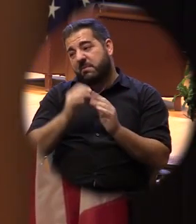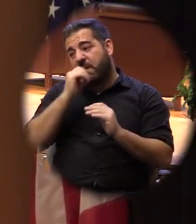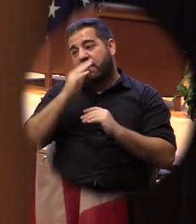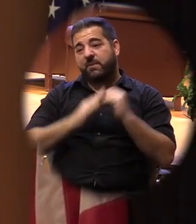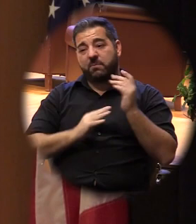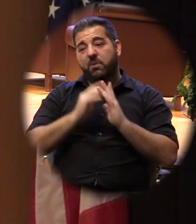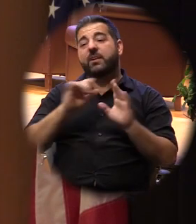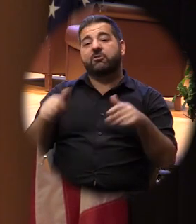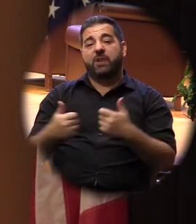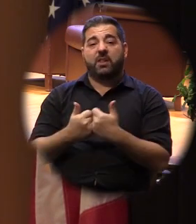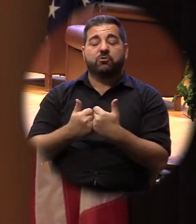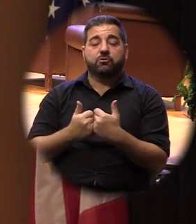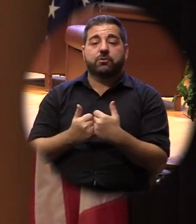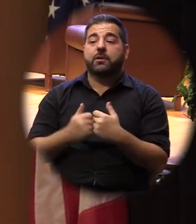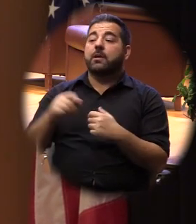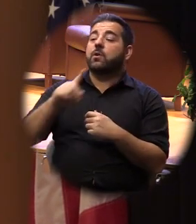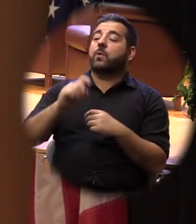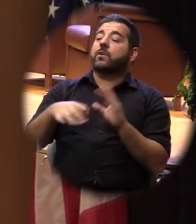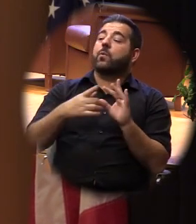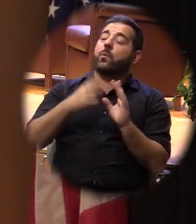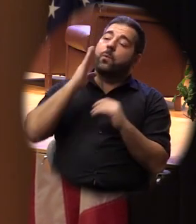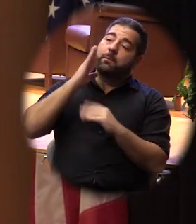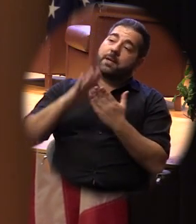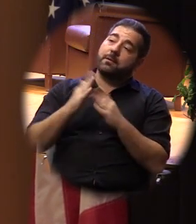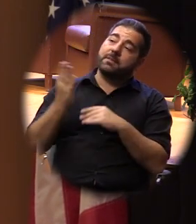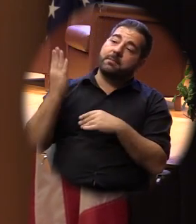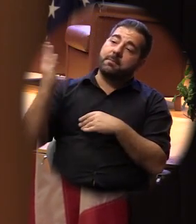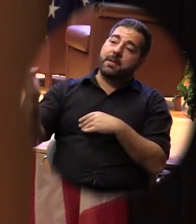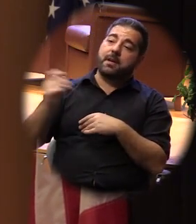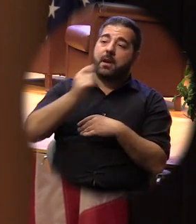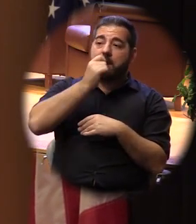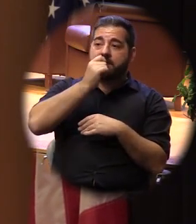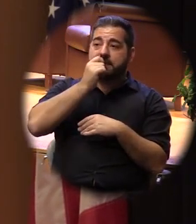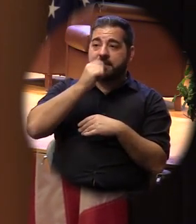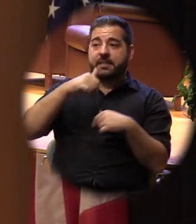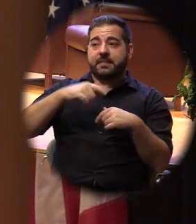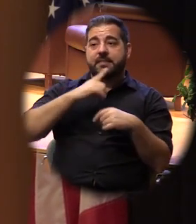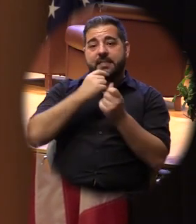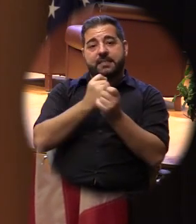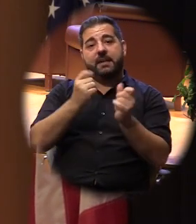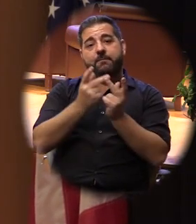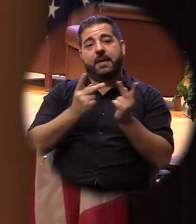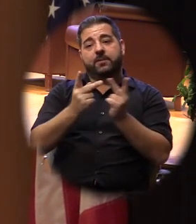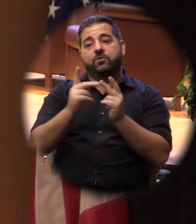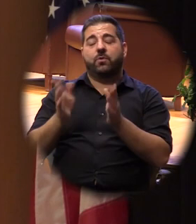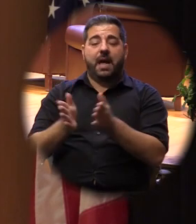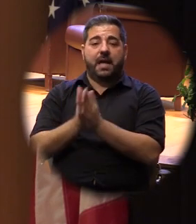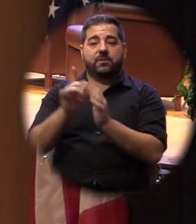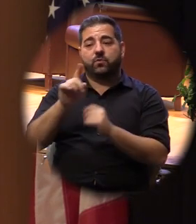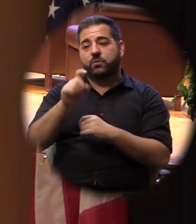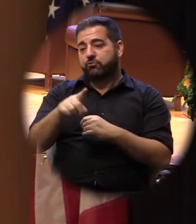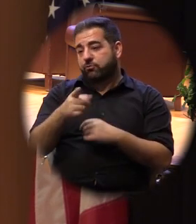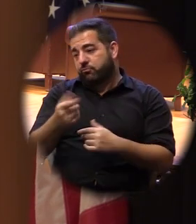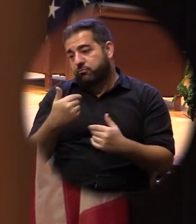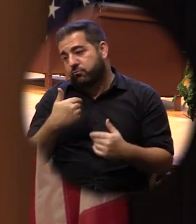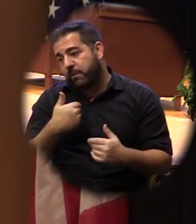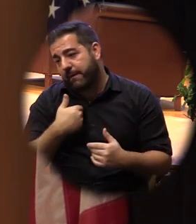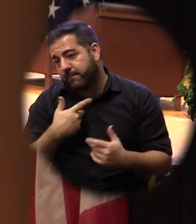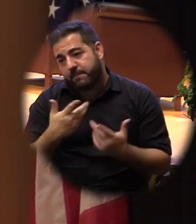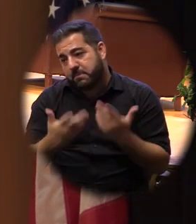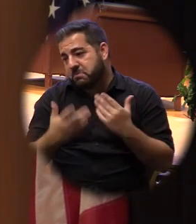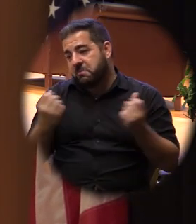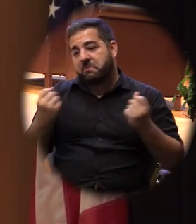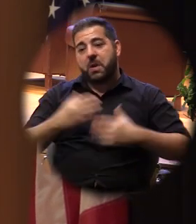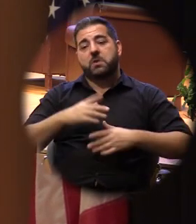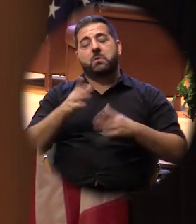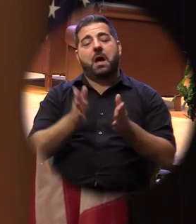challenging. Questions will be submitted anonymously, so this is a safe space to ask questions that you may have been afraid to ask